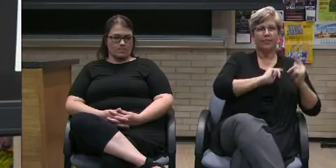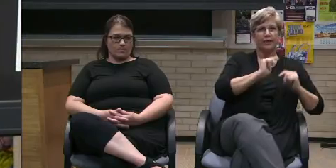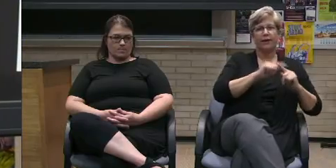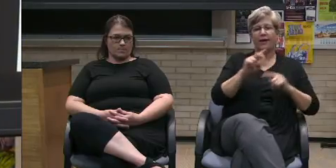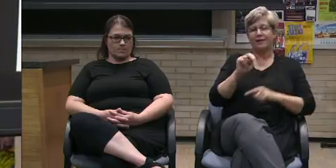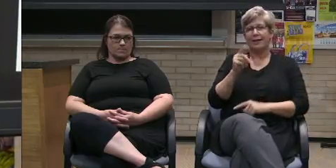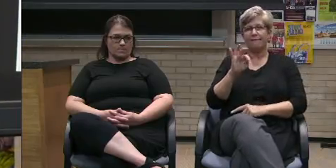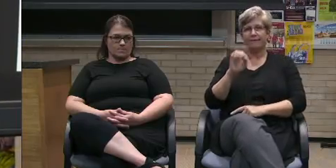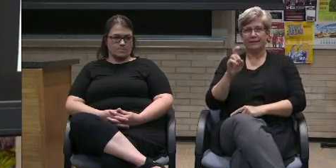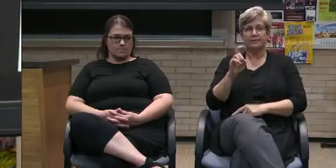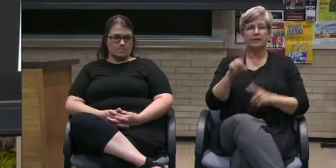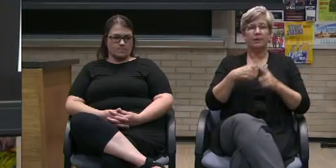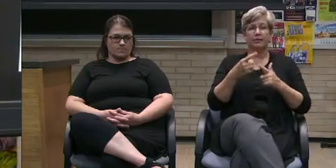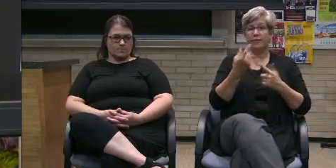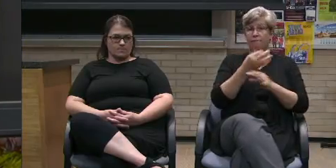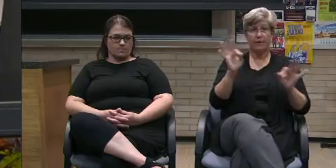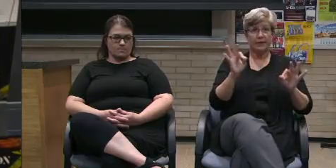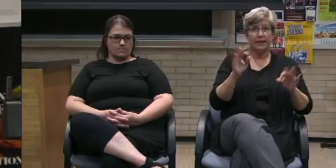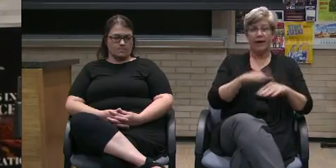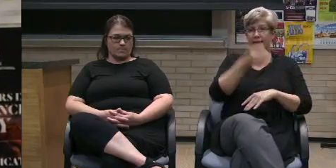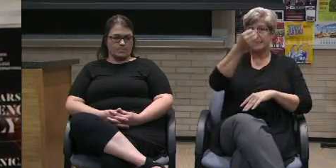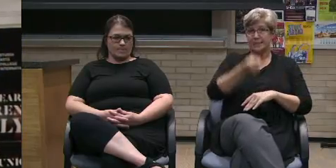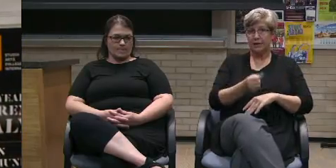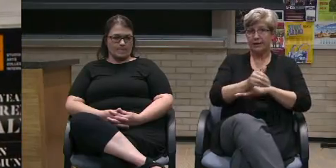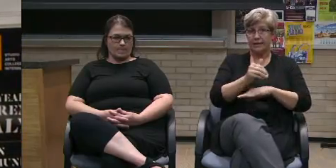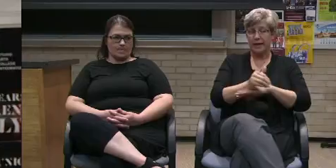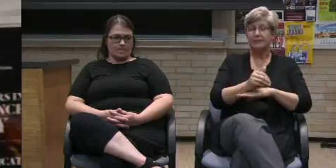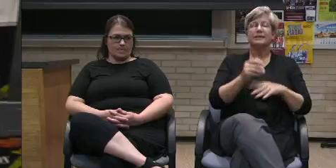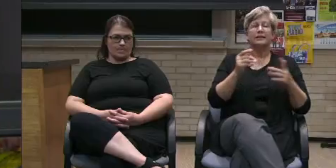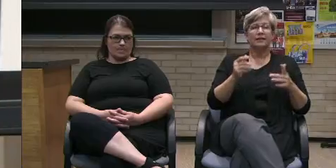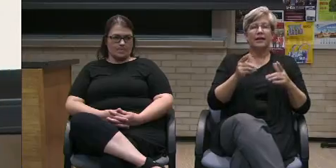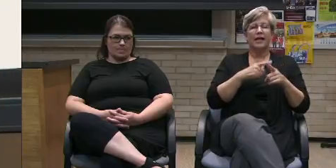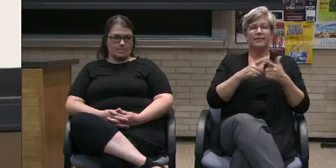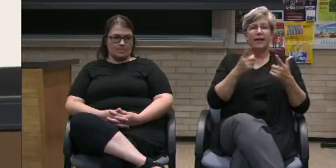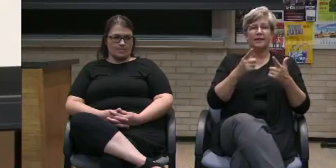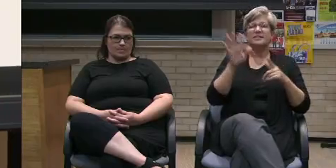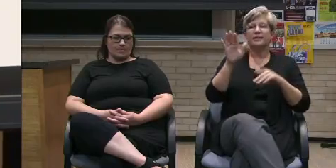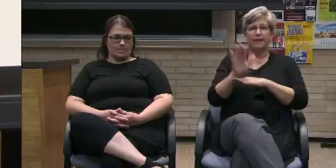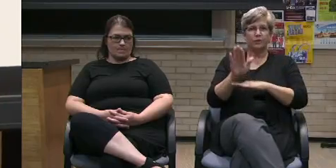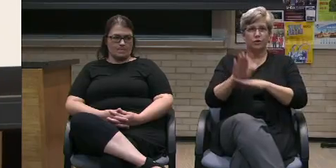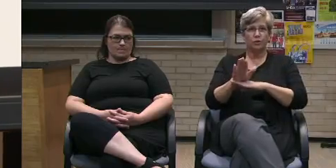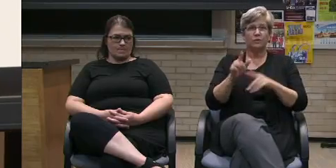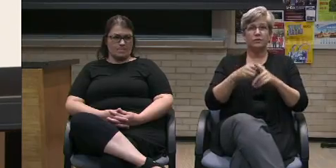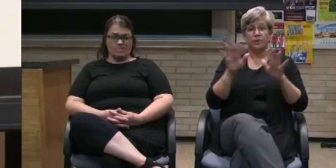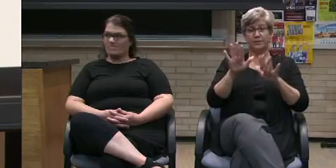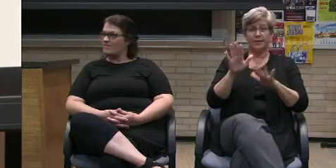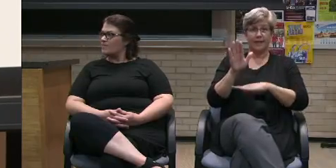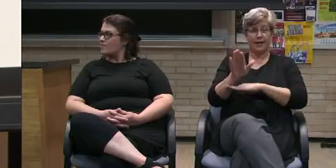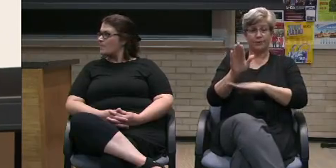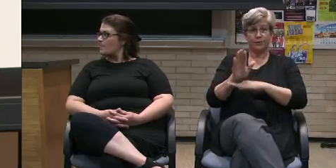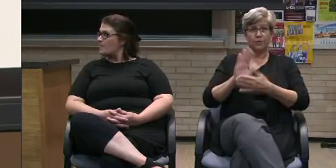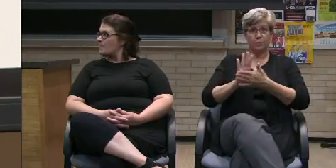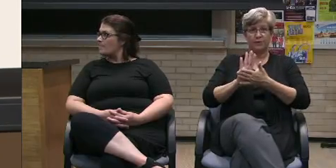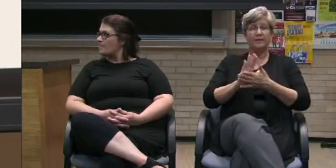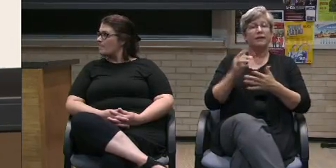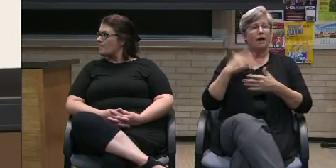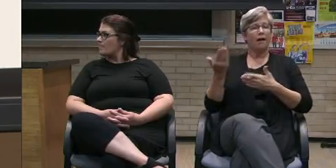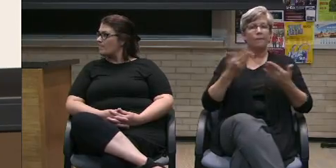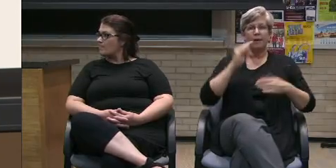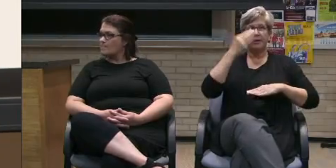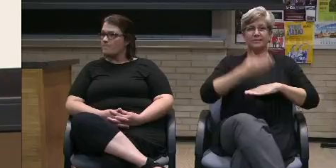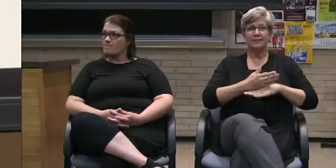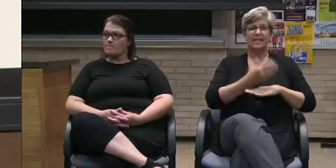night. Don't send the kids to Saturday night. And Sunday afternoon. So the Sunday matinee, I've taken my son to it.